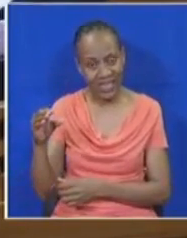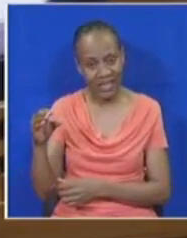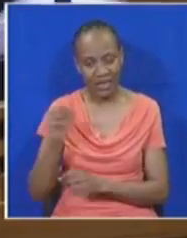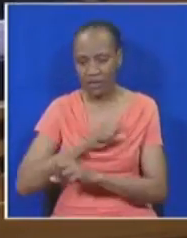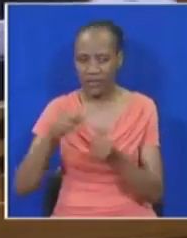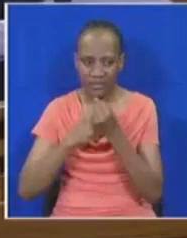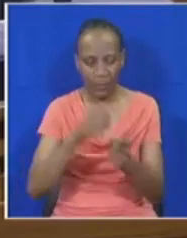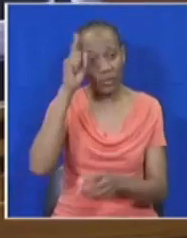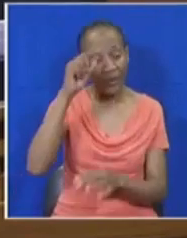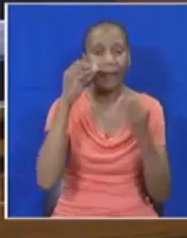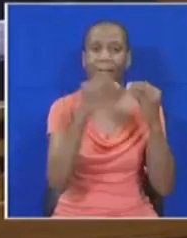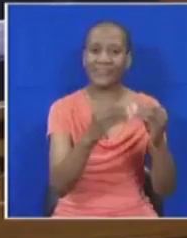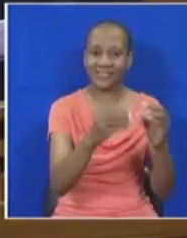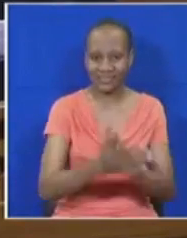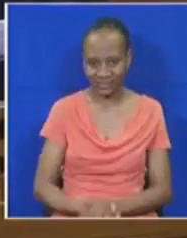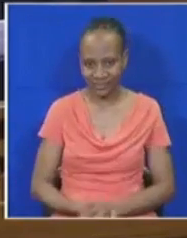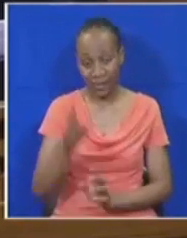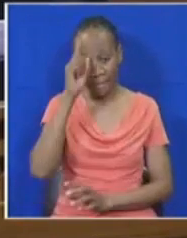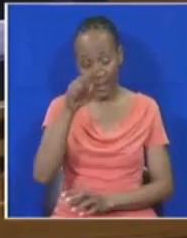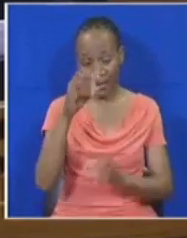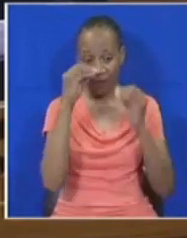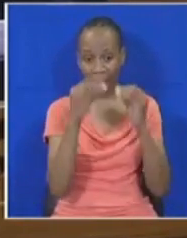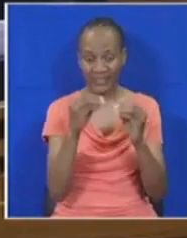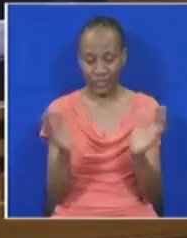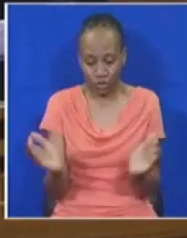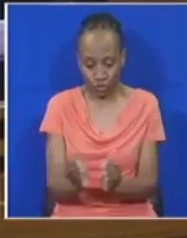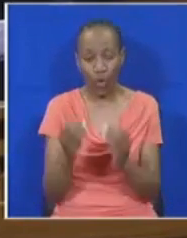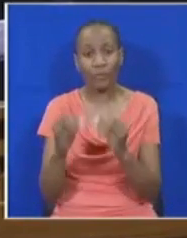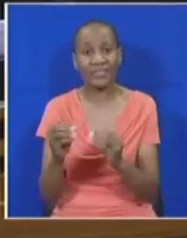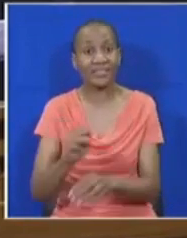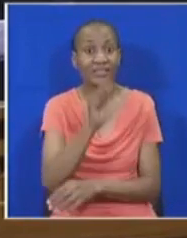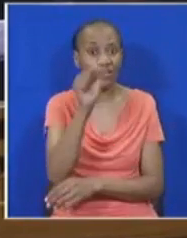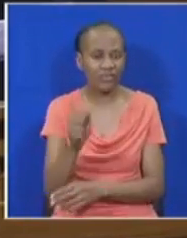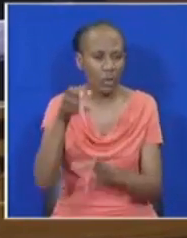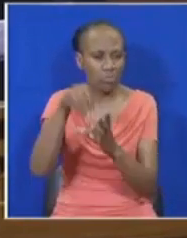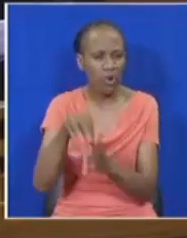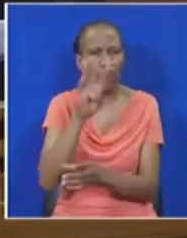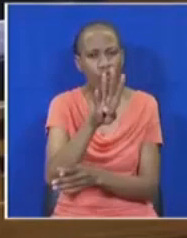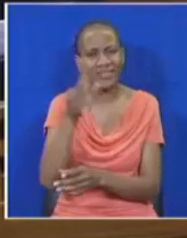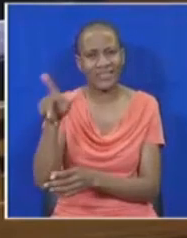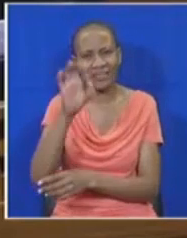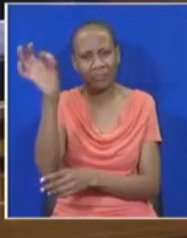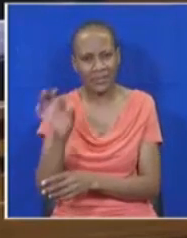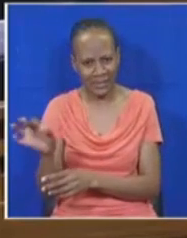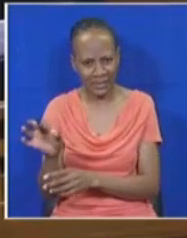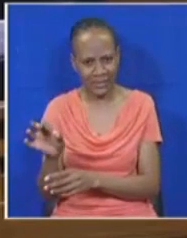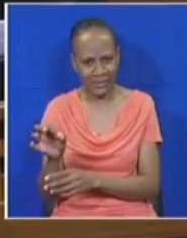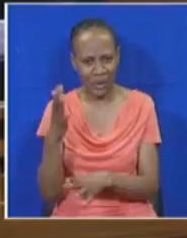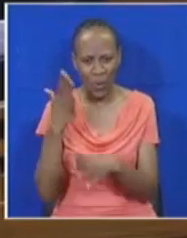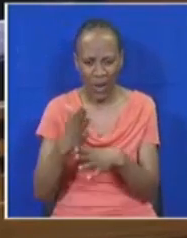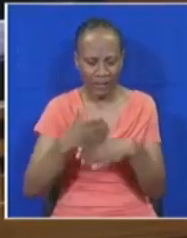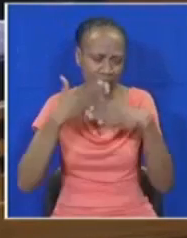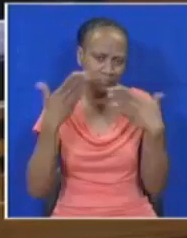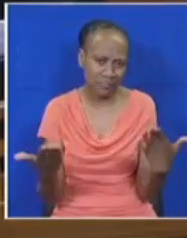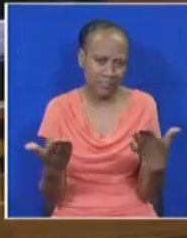development in this country. Black businesses, small businesses in this country contribute about 47% of employment